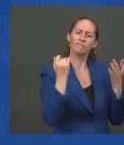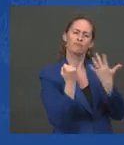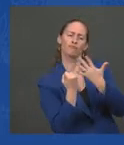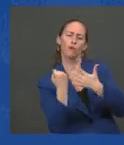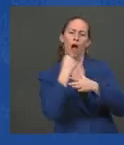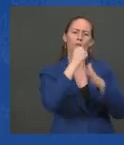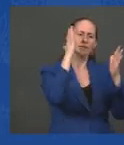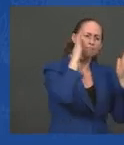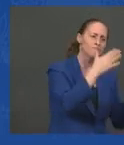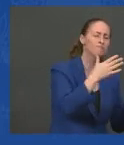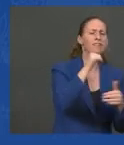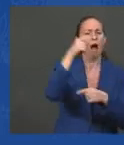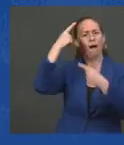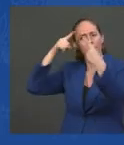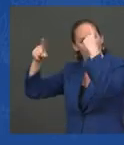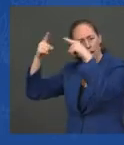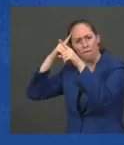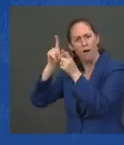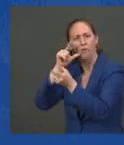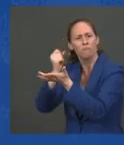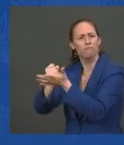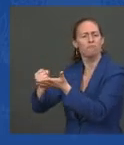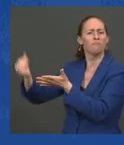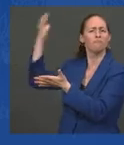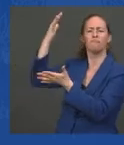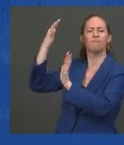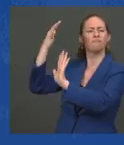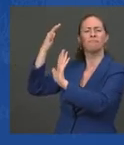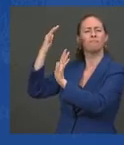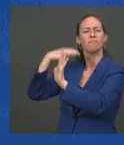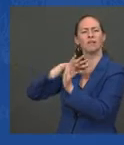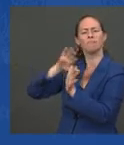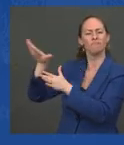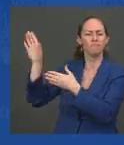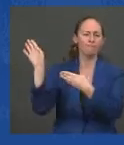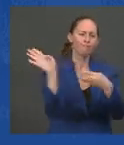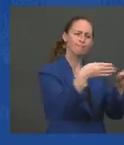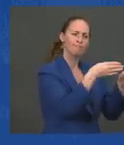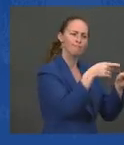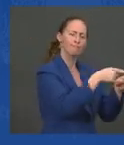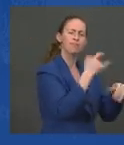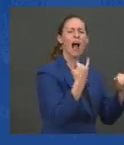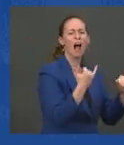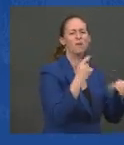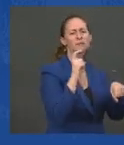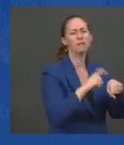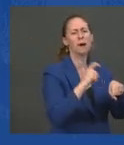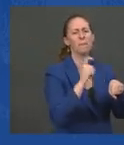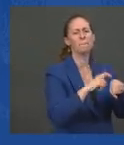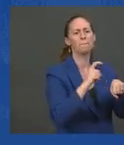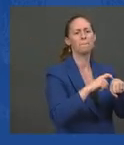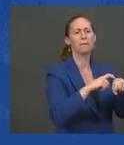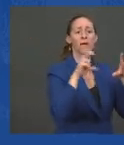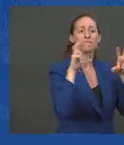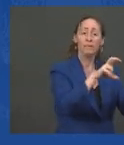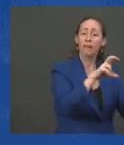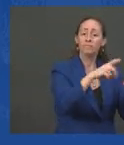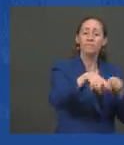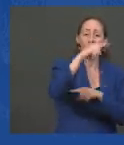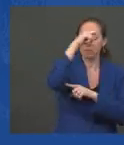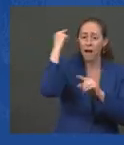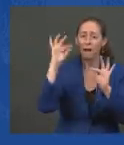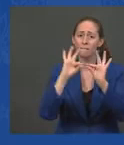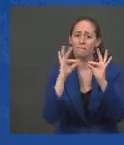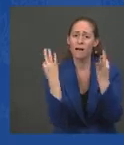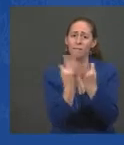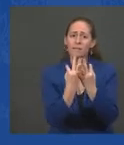and the biggest and most powerful people out there. We're investing in black families with rescue checks and